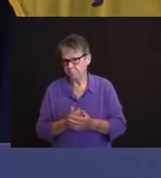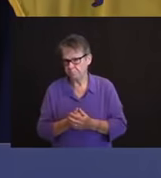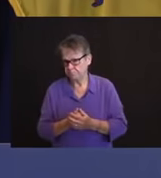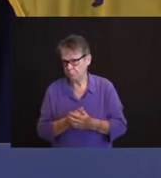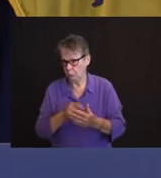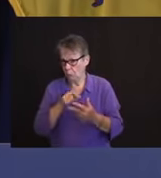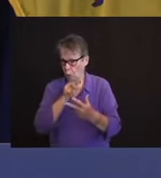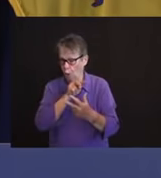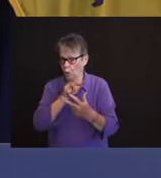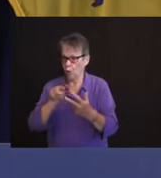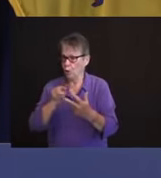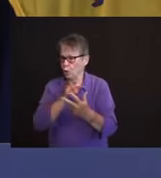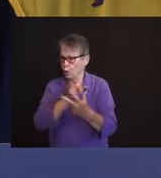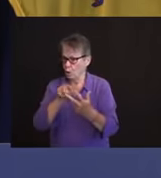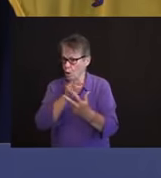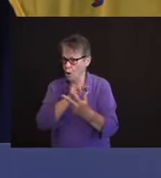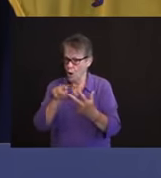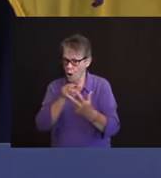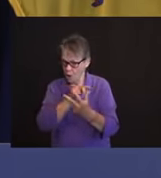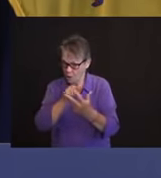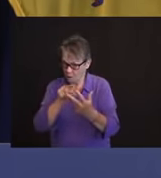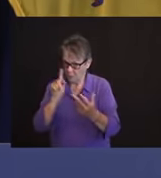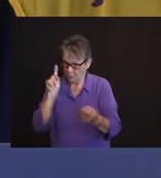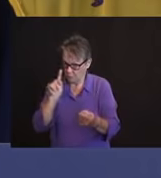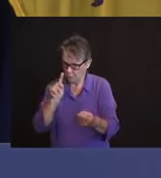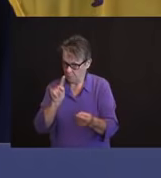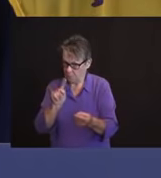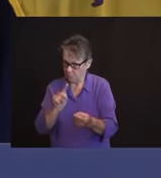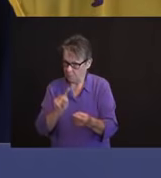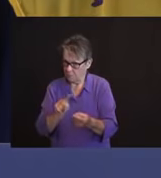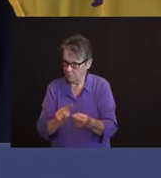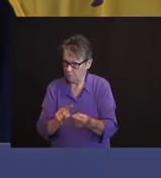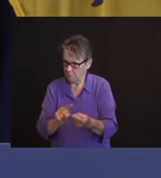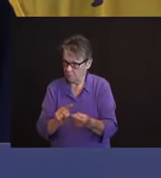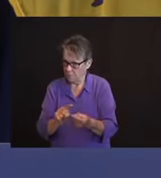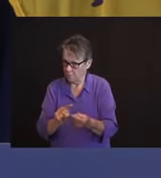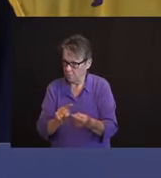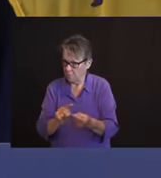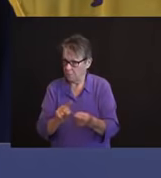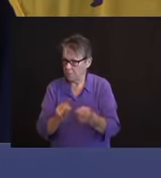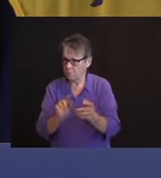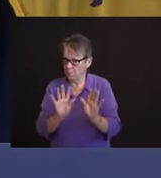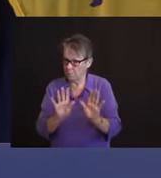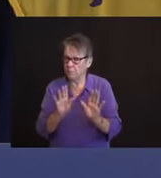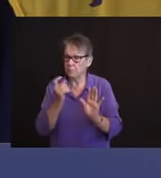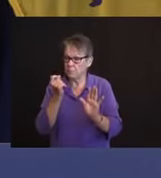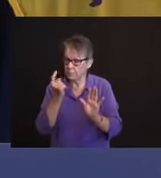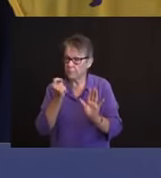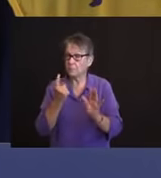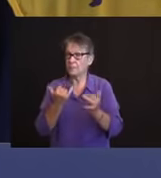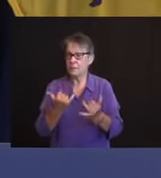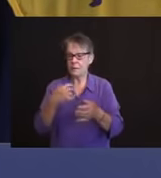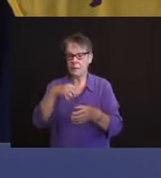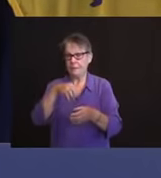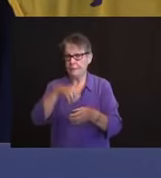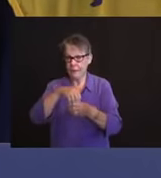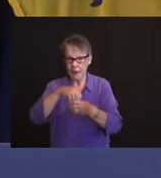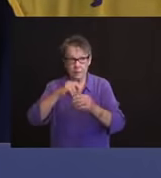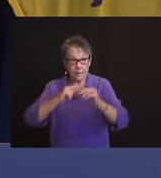Particularly if you're in a closer setting, make sure you've got the face mask, washing hands with soap and water. Try as best you can